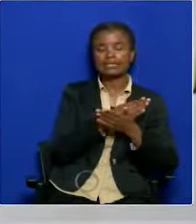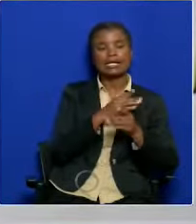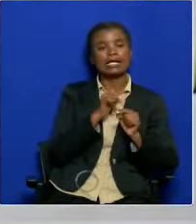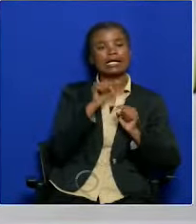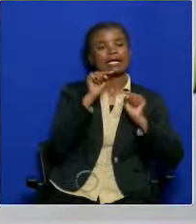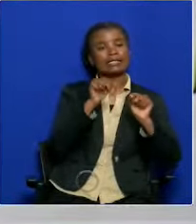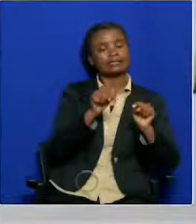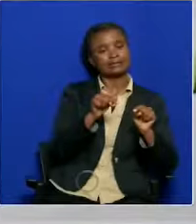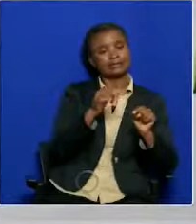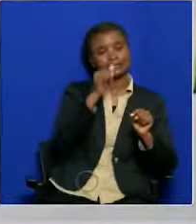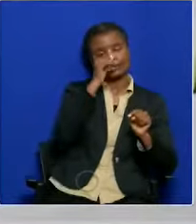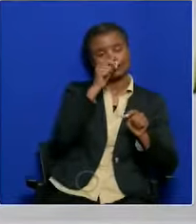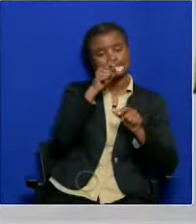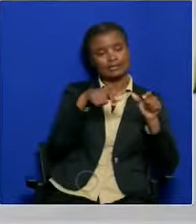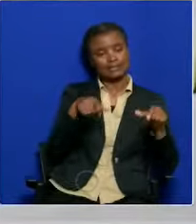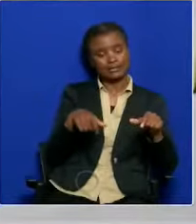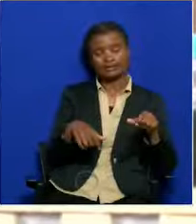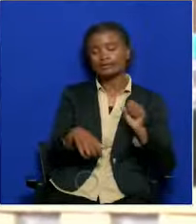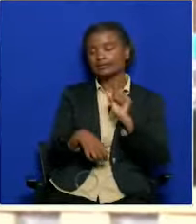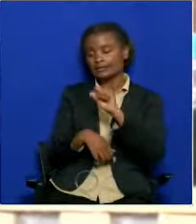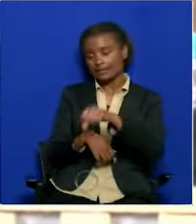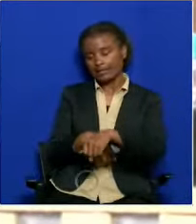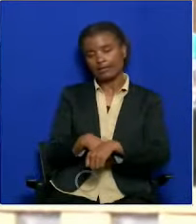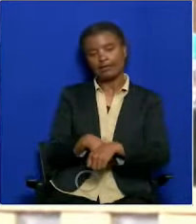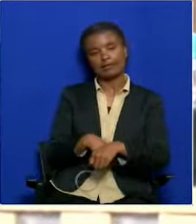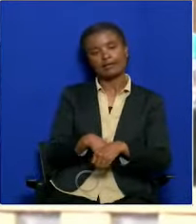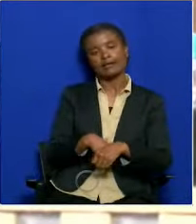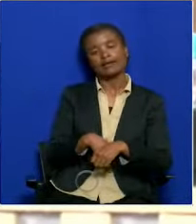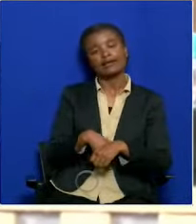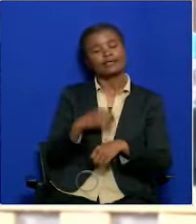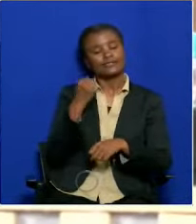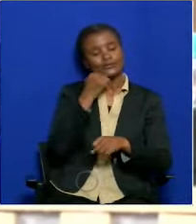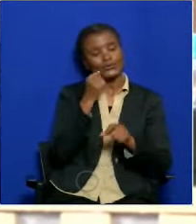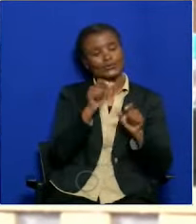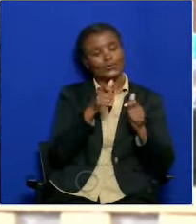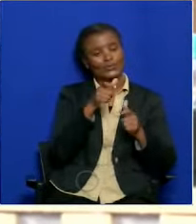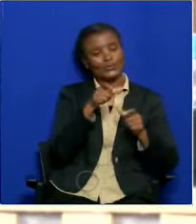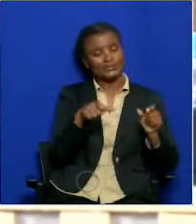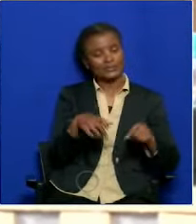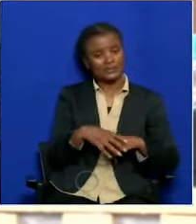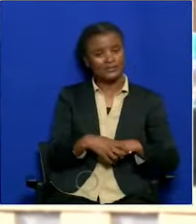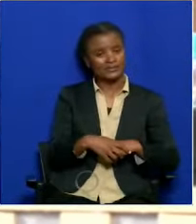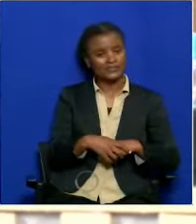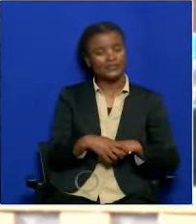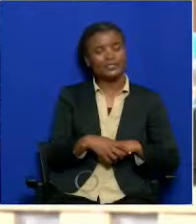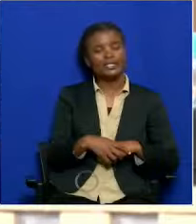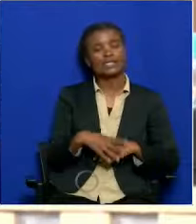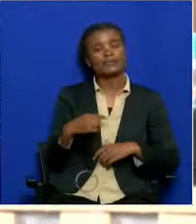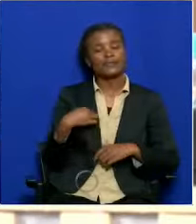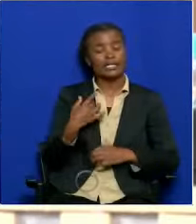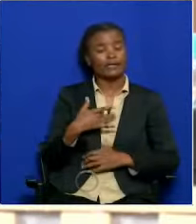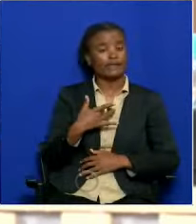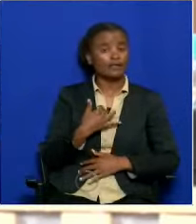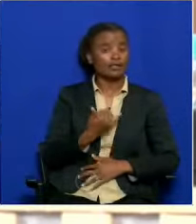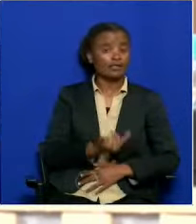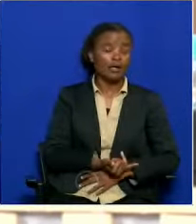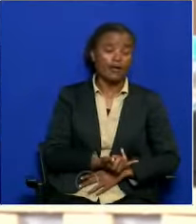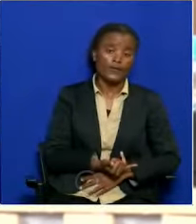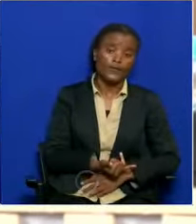Yeah, exactly. I'm sorry, Commissioner. That is how I feel now, and that is what I